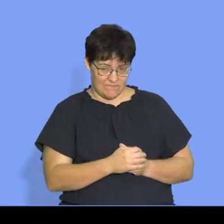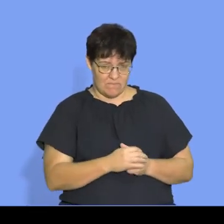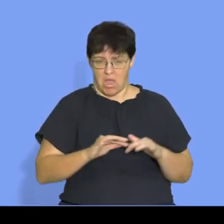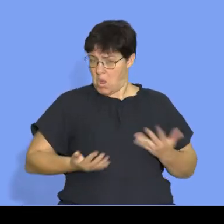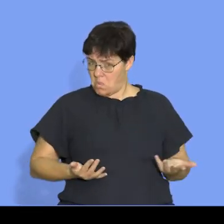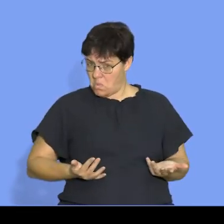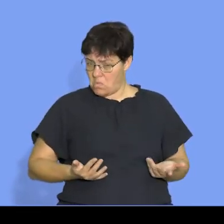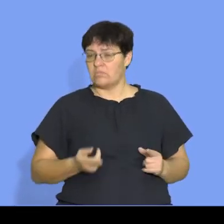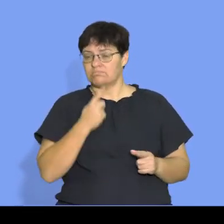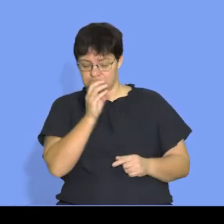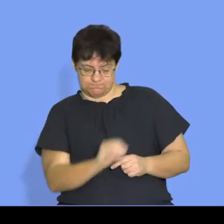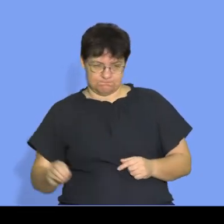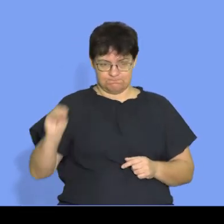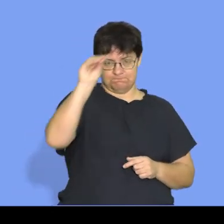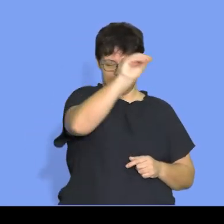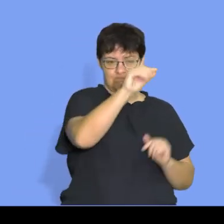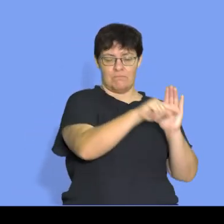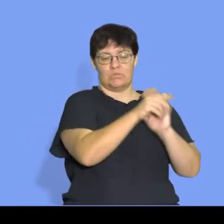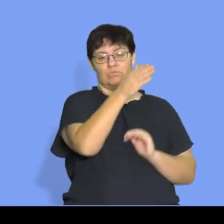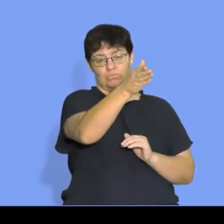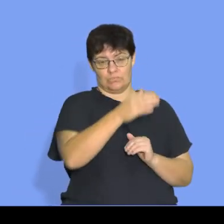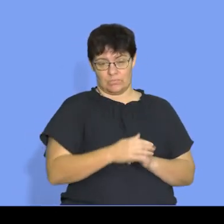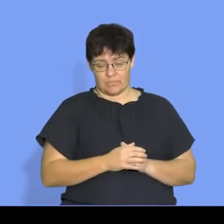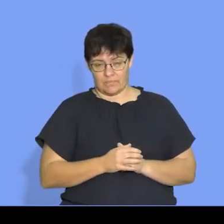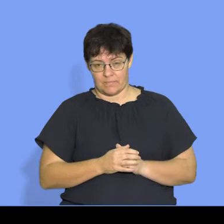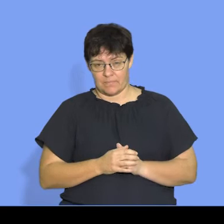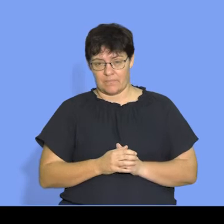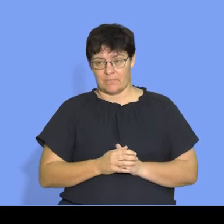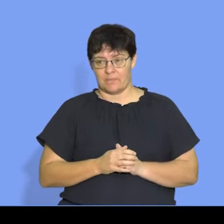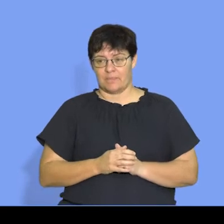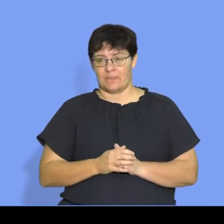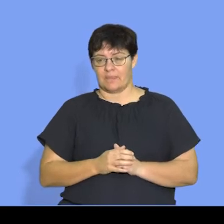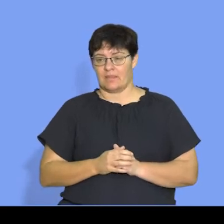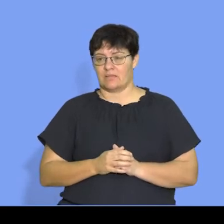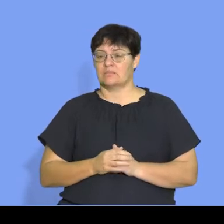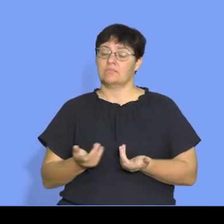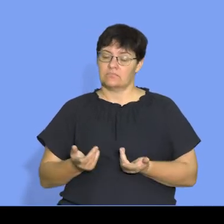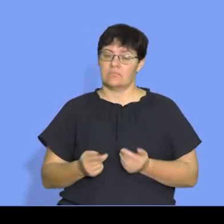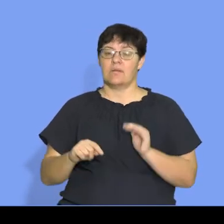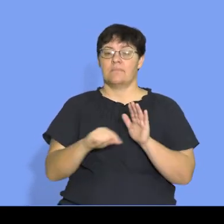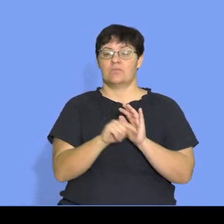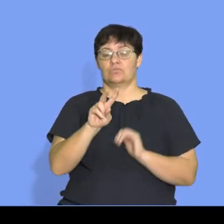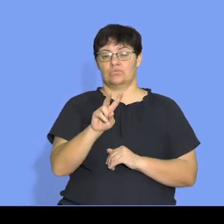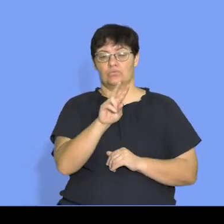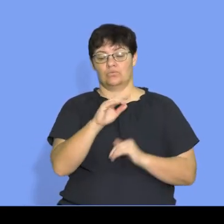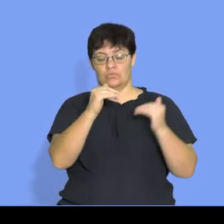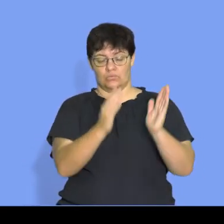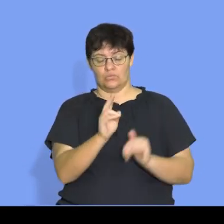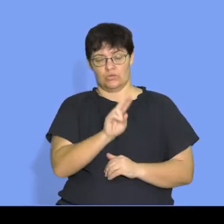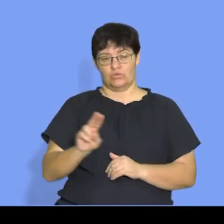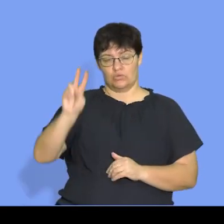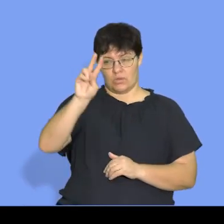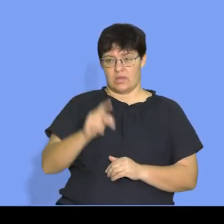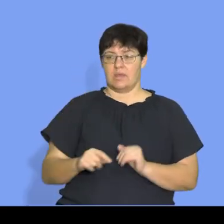that? Substitute the minus 2 back into the original equation. It becomes minus 2 squared